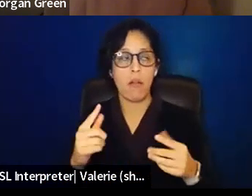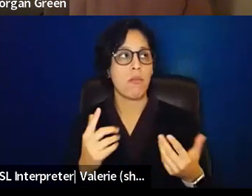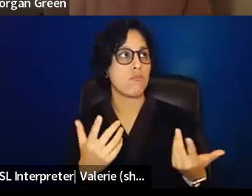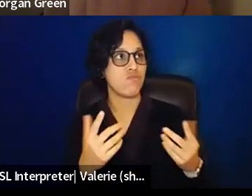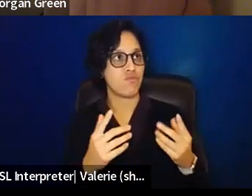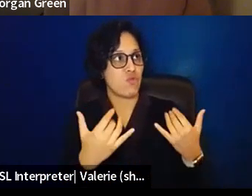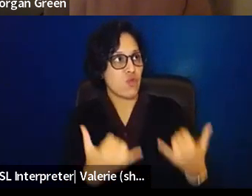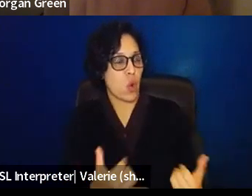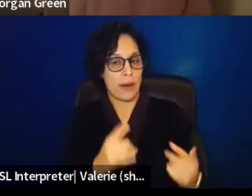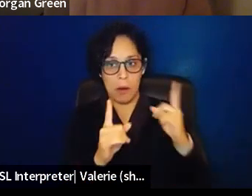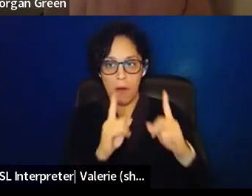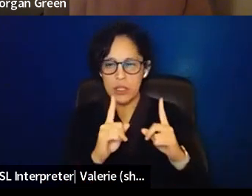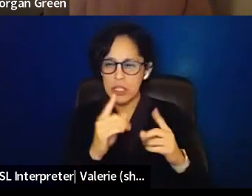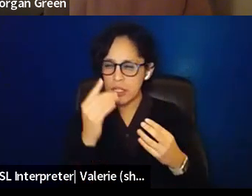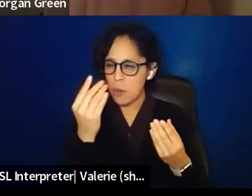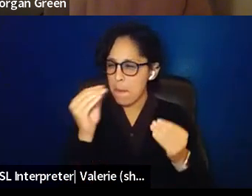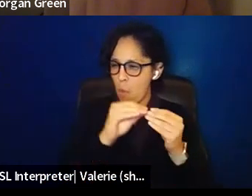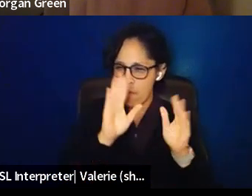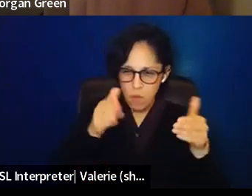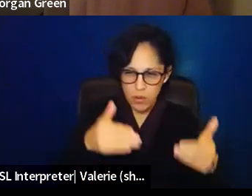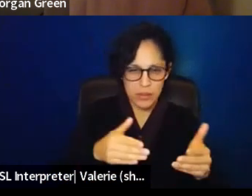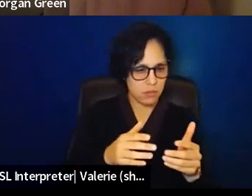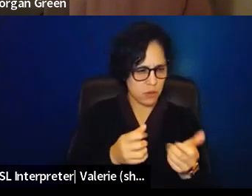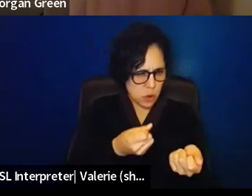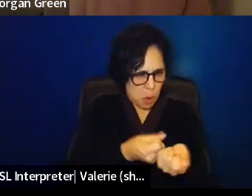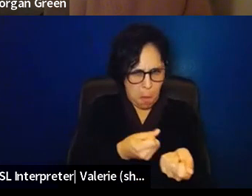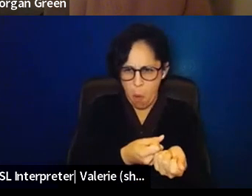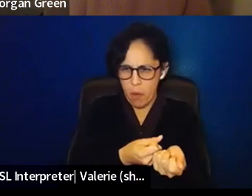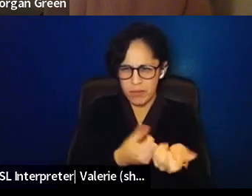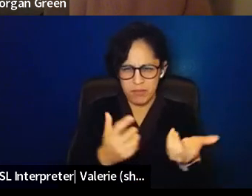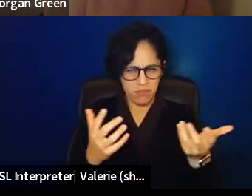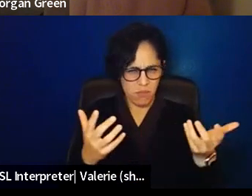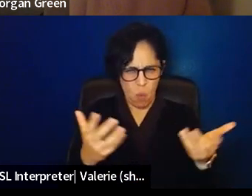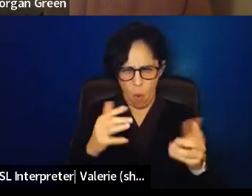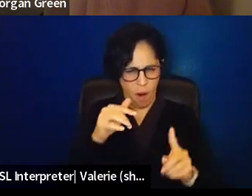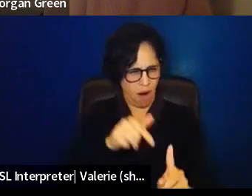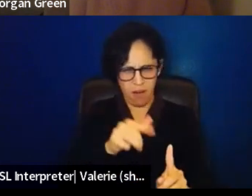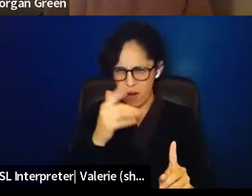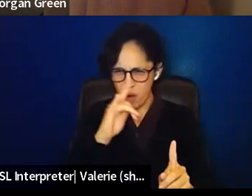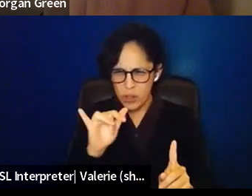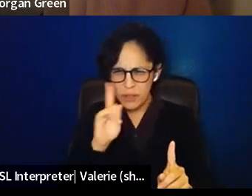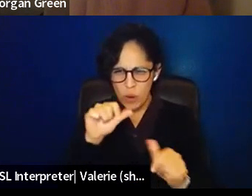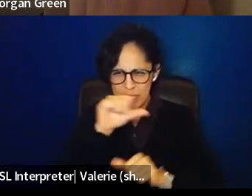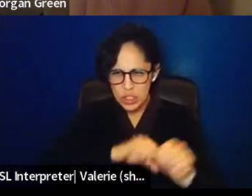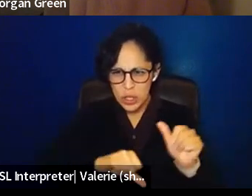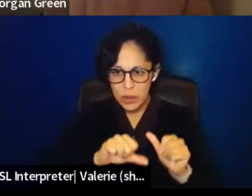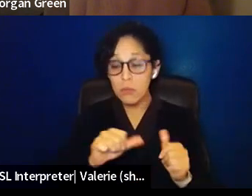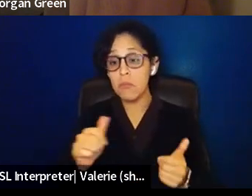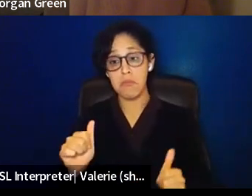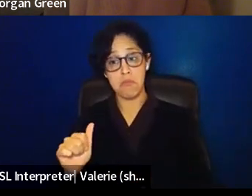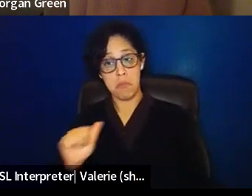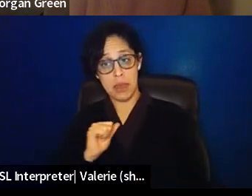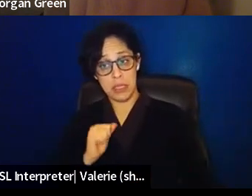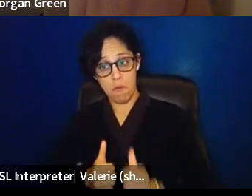we support each other, right? And that is both in terms of, because I have been the longest with the organization,